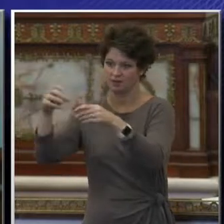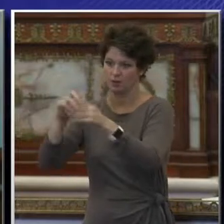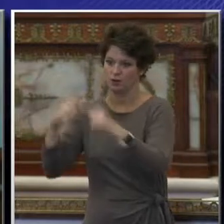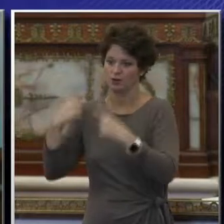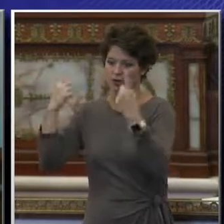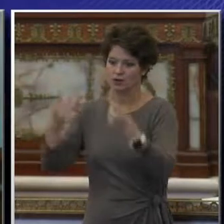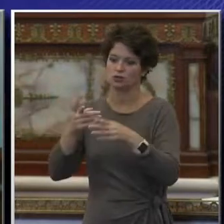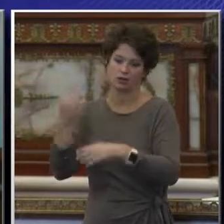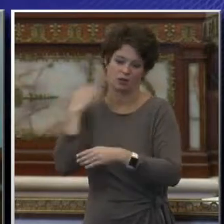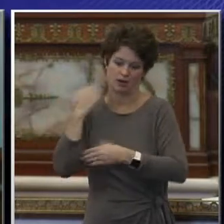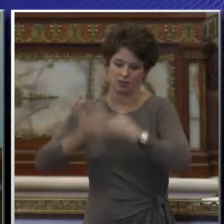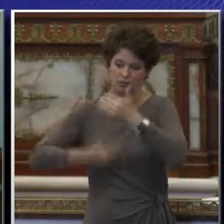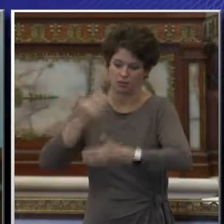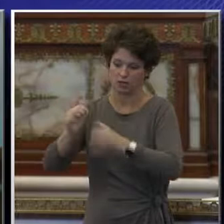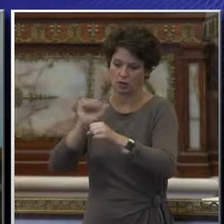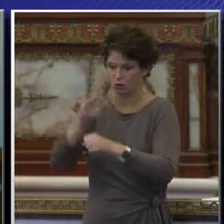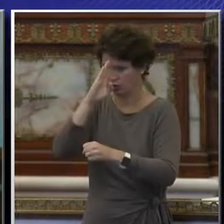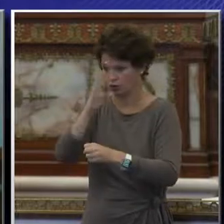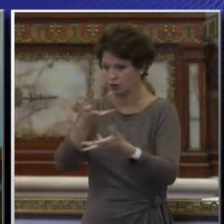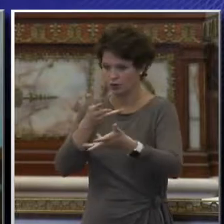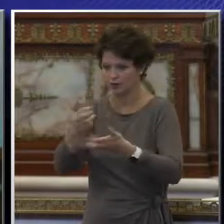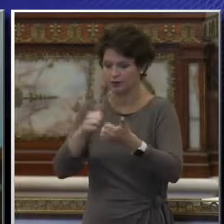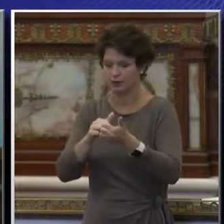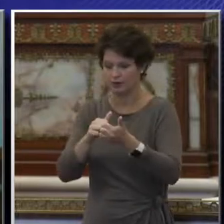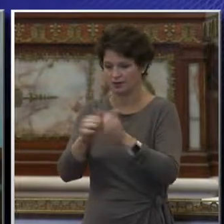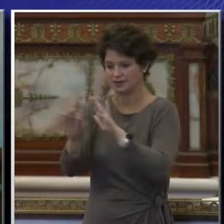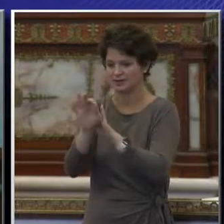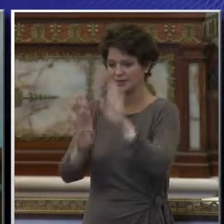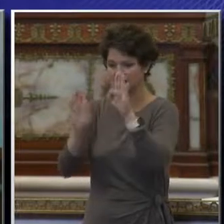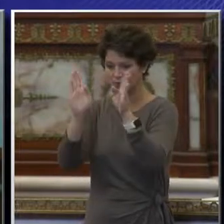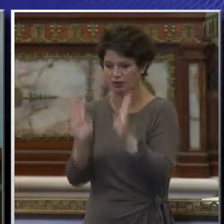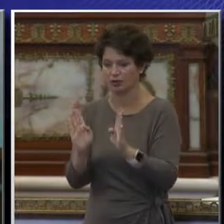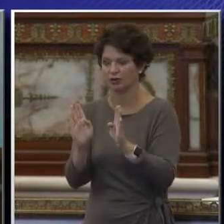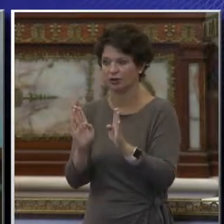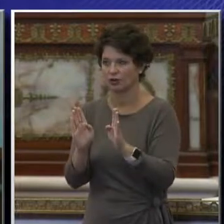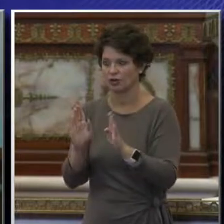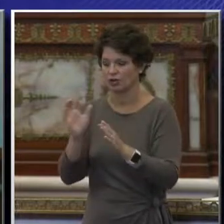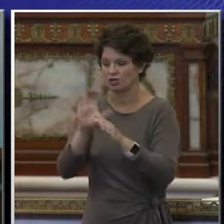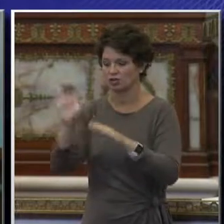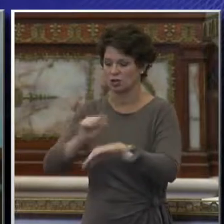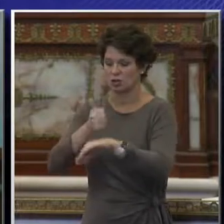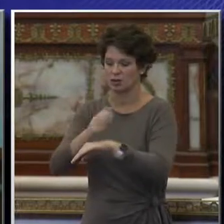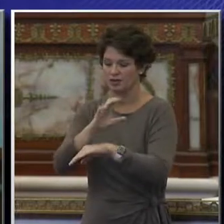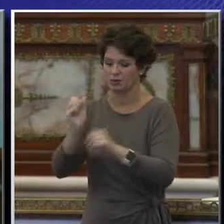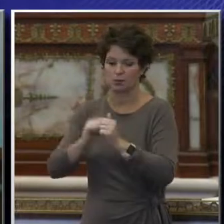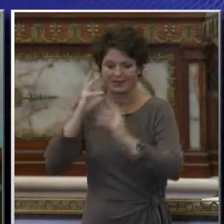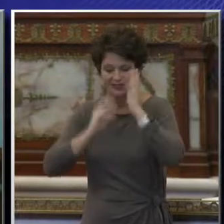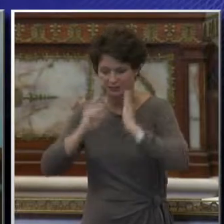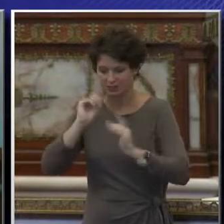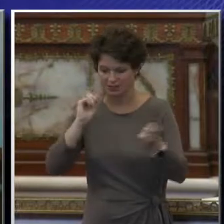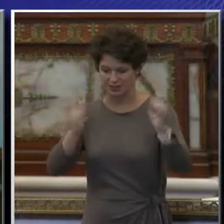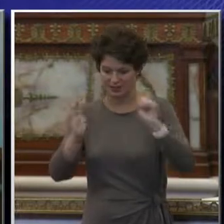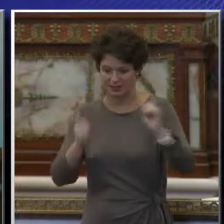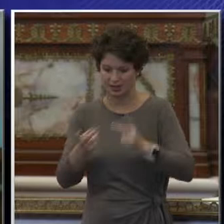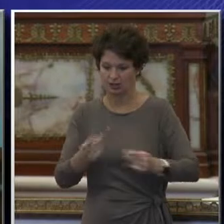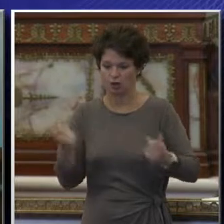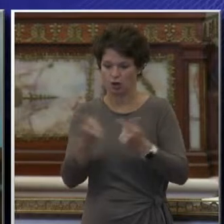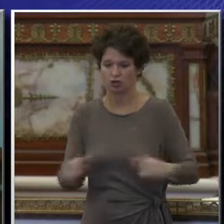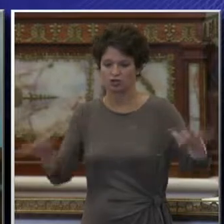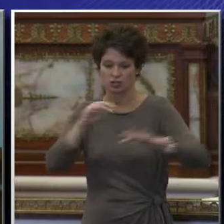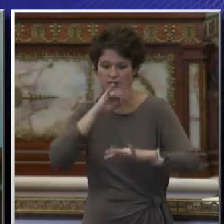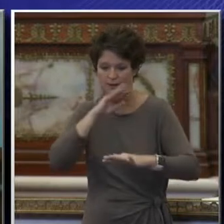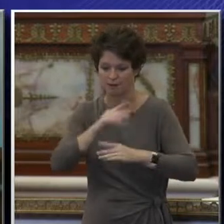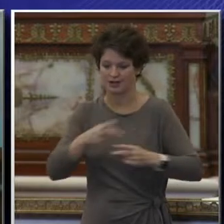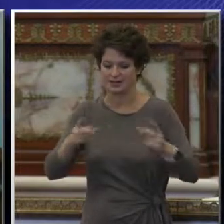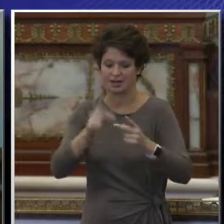bankruptcy proceedings and has worked directly with the selected bidder, a Chicago-based company with experience in repositioning large contaminated sites